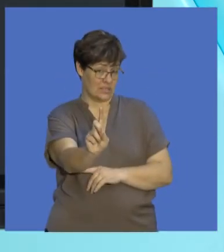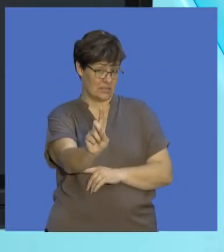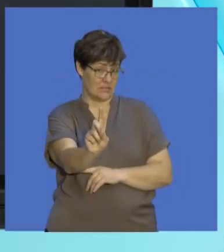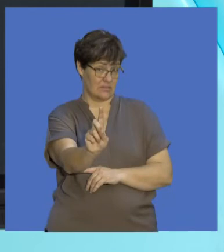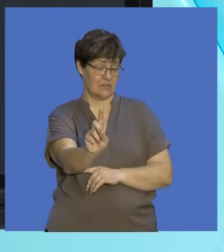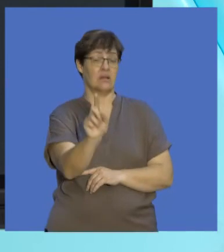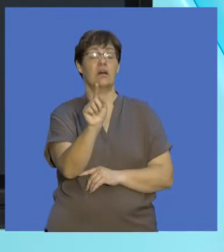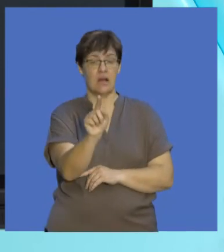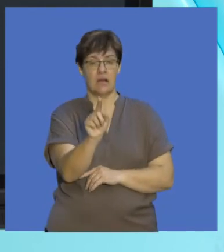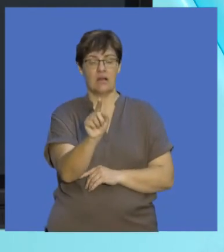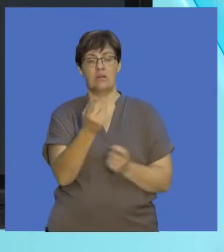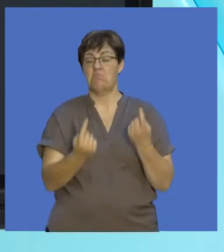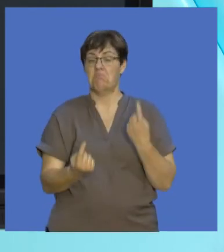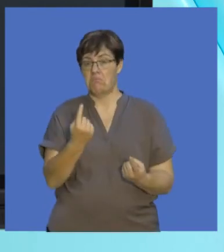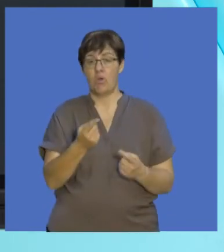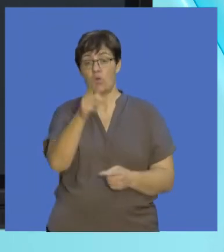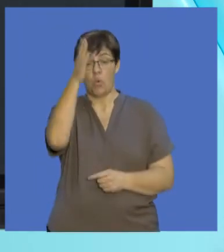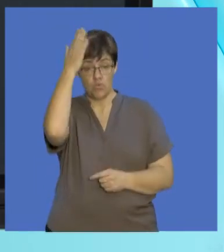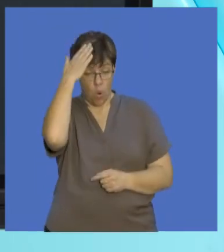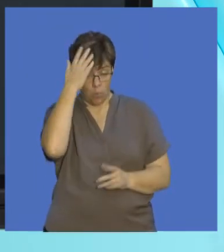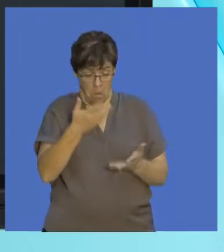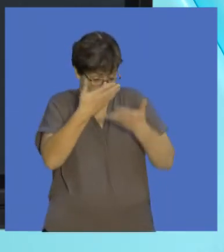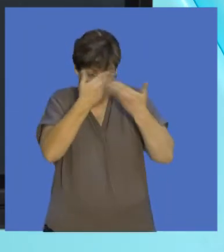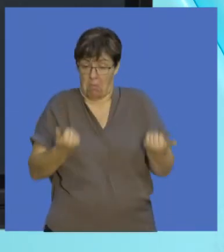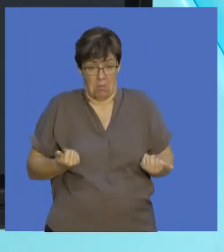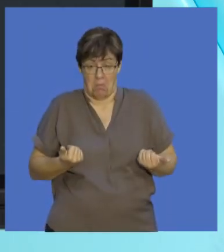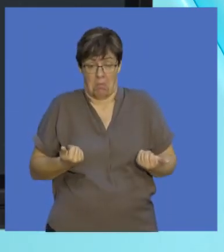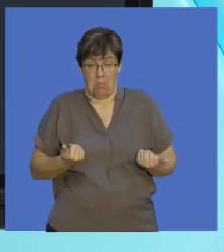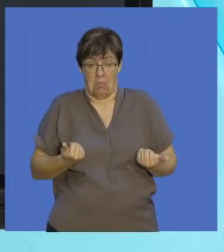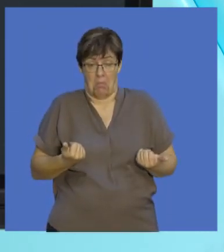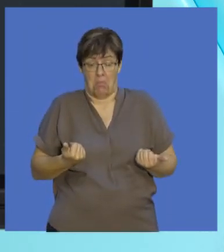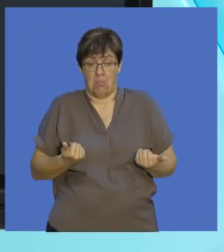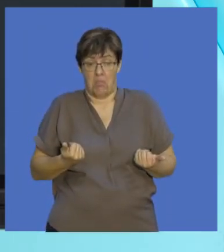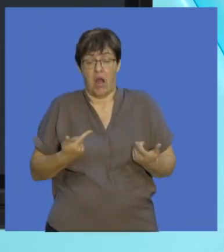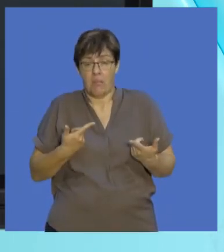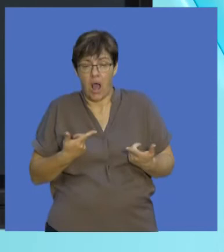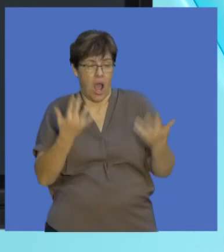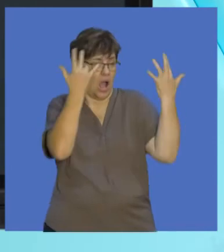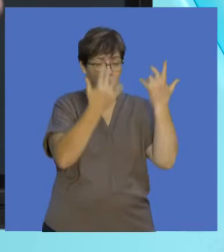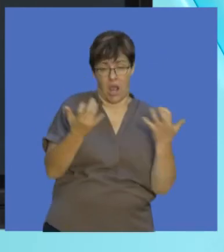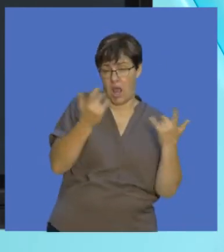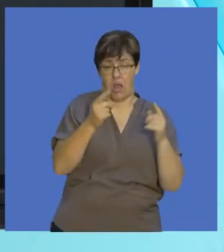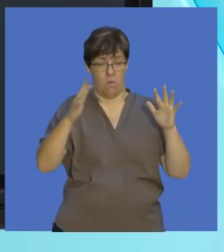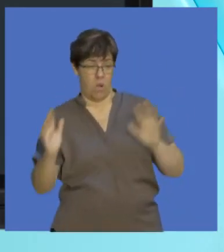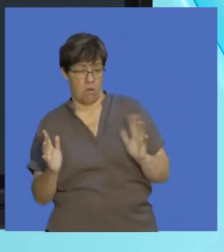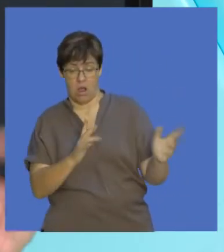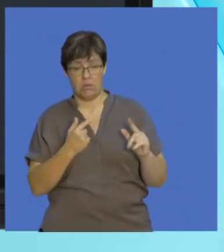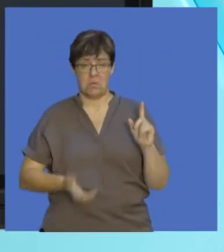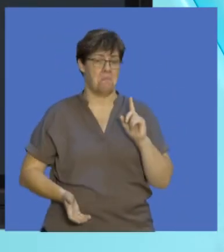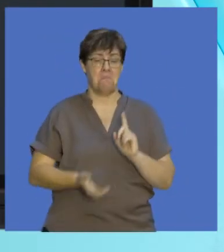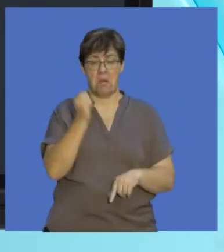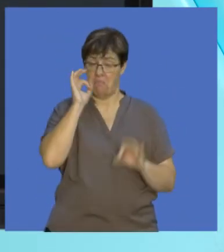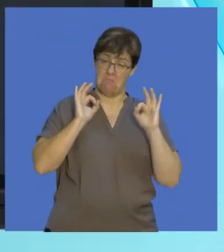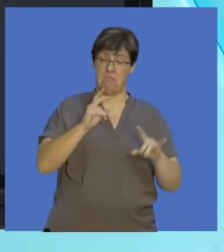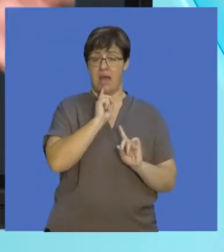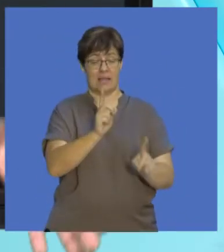it. The moment the question says what, it's either we know or we don't. We don't need to go via a way of calculations for